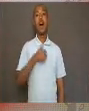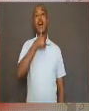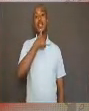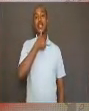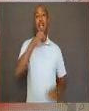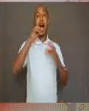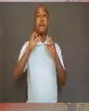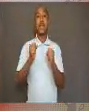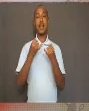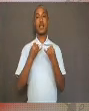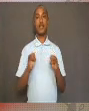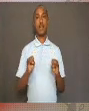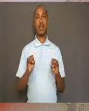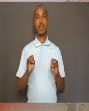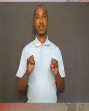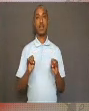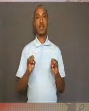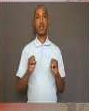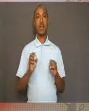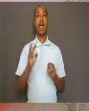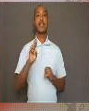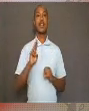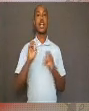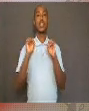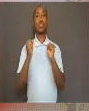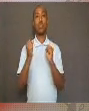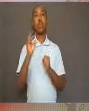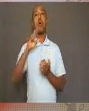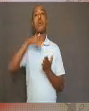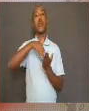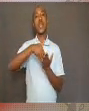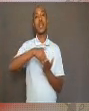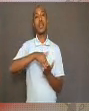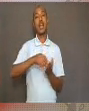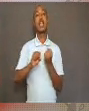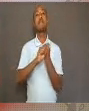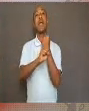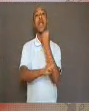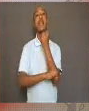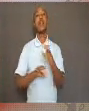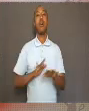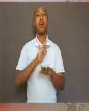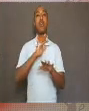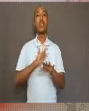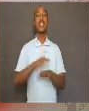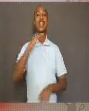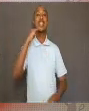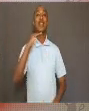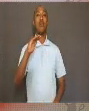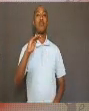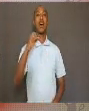Acids can be classified as either strong or weak, depending on their degree